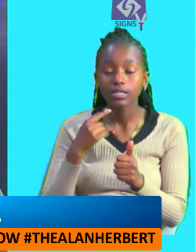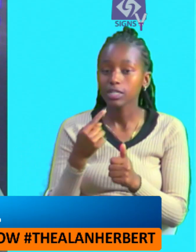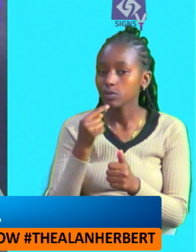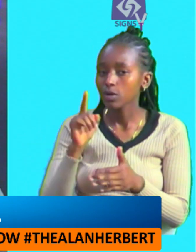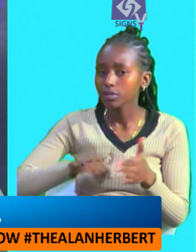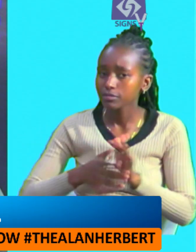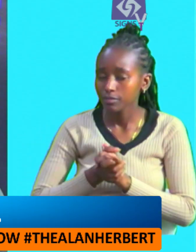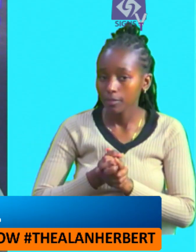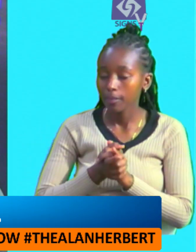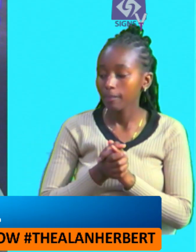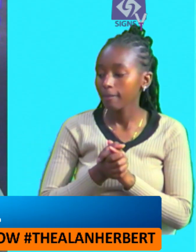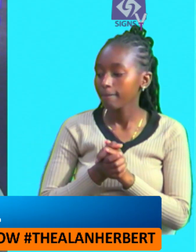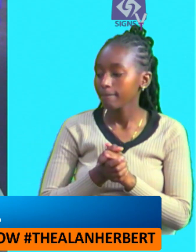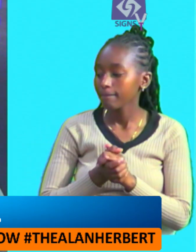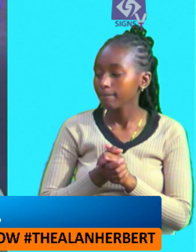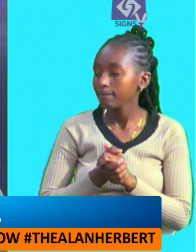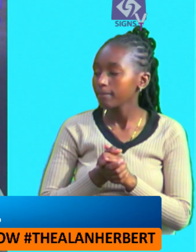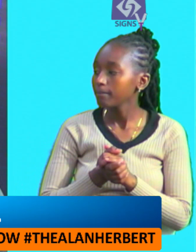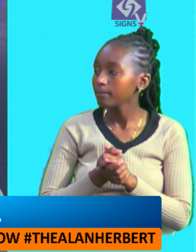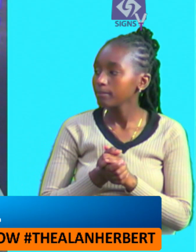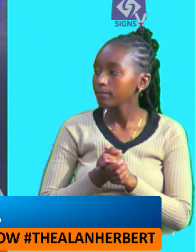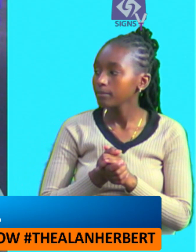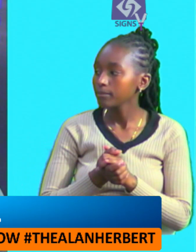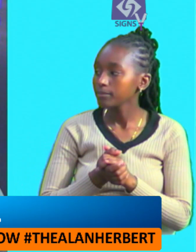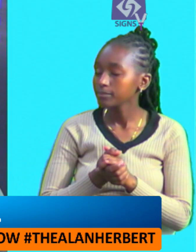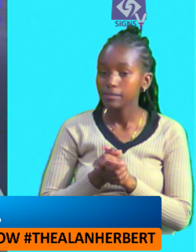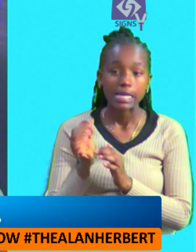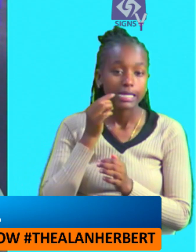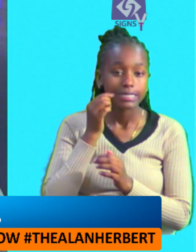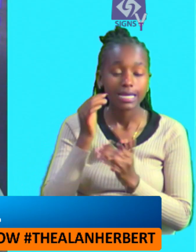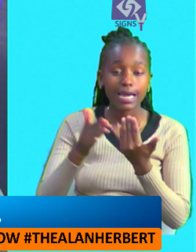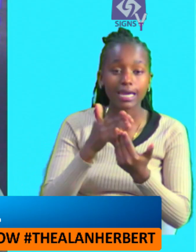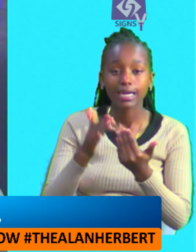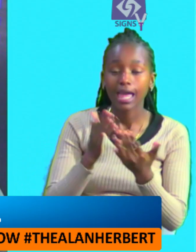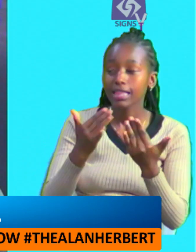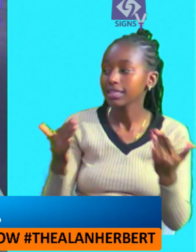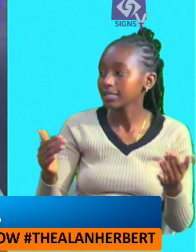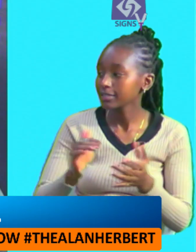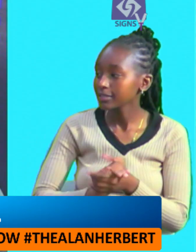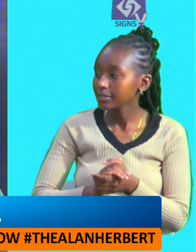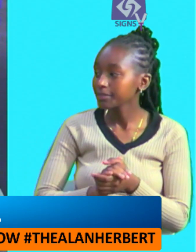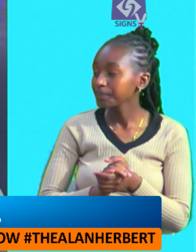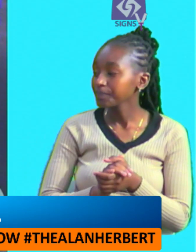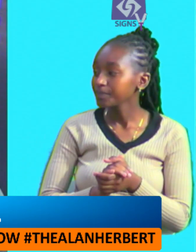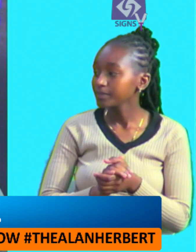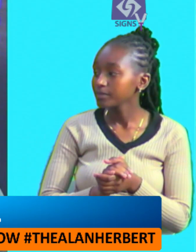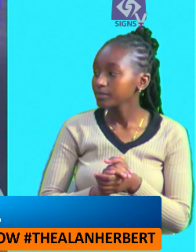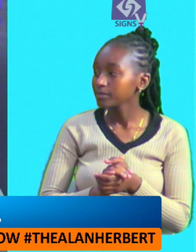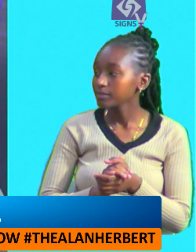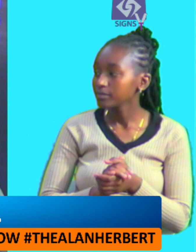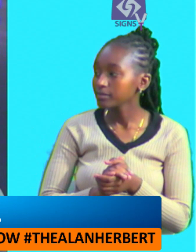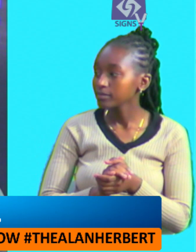2023, and it's an interesting phase when you start living life as you, because I've seen me changing.